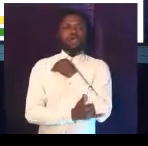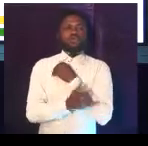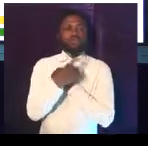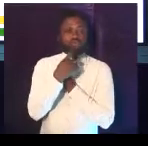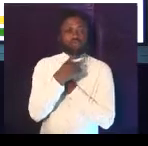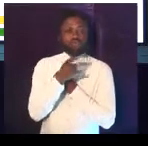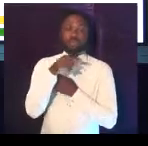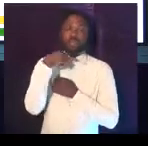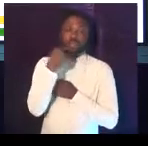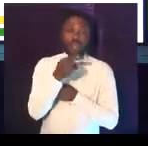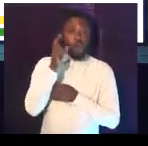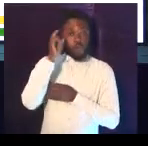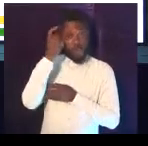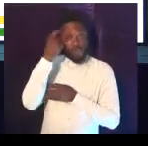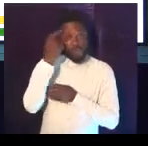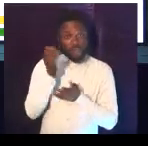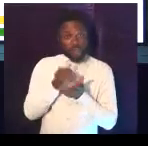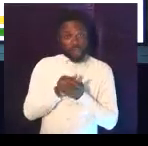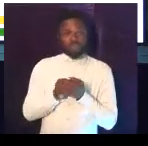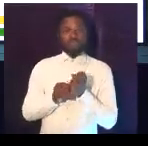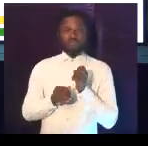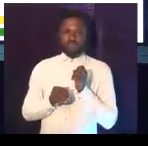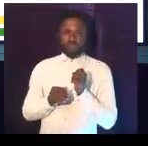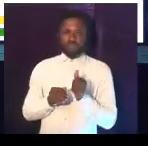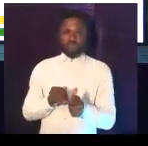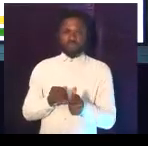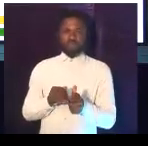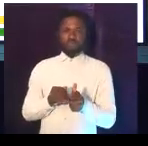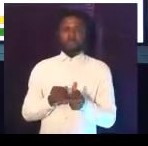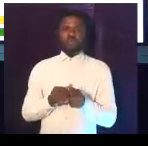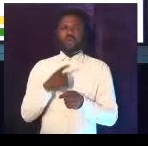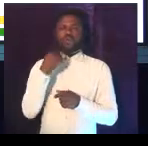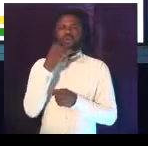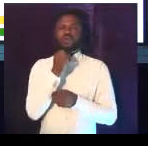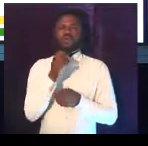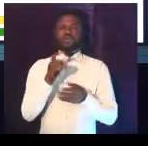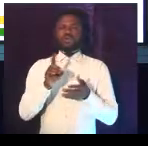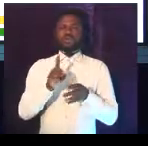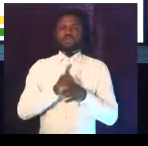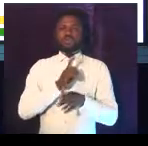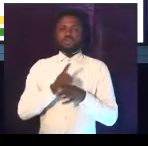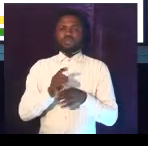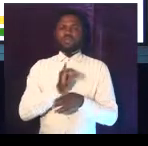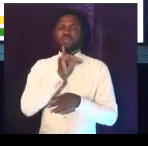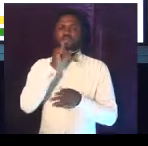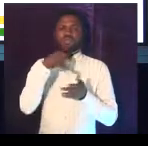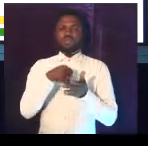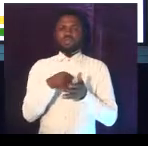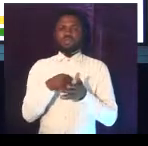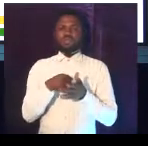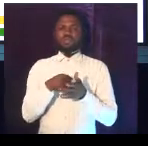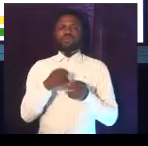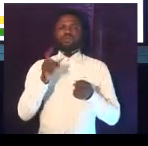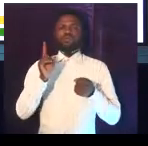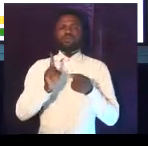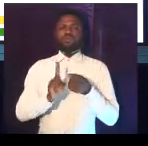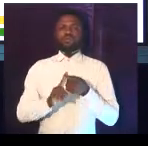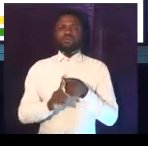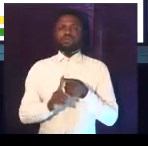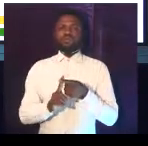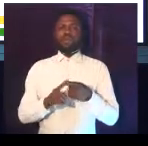country? You said duty of the government again. You're correct. Whose duty is